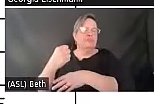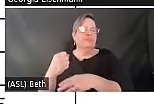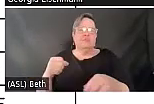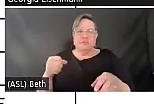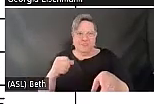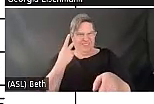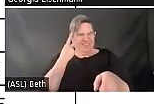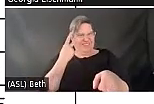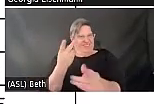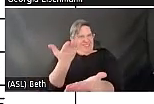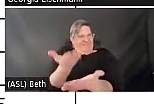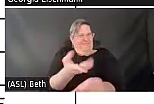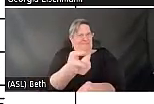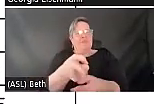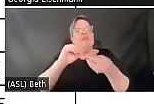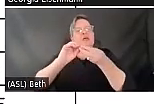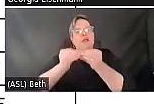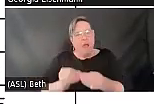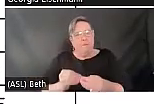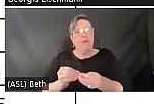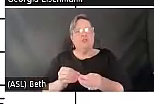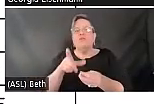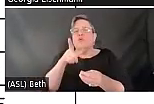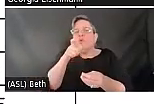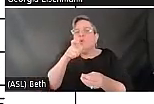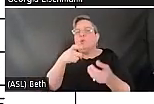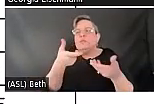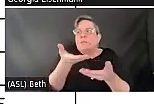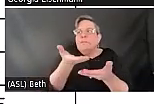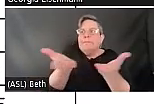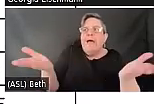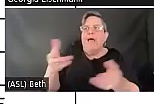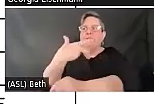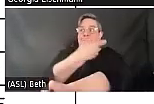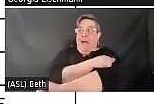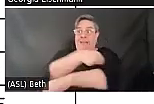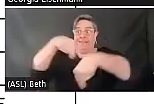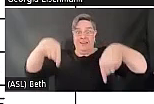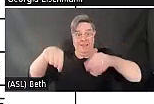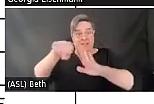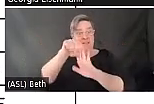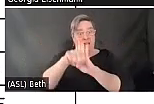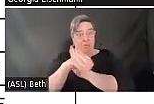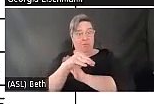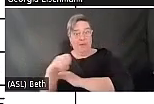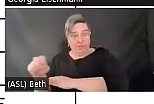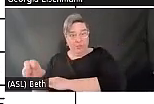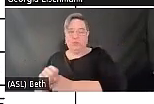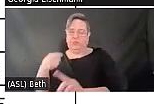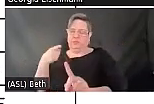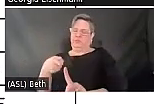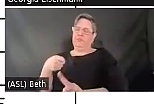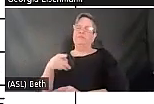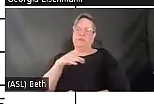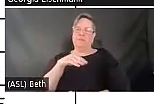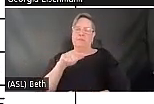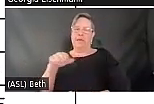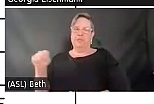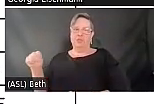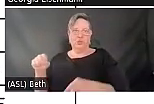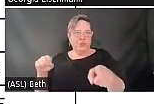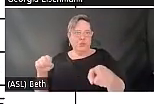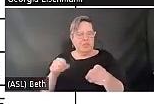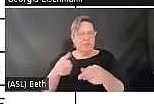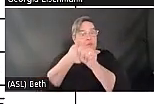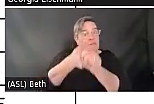numbers of vaccinations by for you know, in the Commonwealth, and this is looking specifically in the Commonwealth, you can look at the number by age,